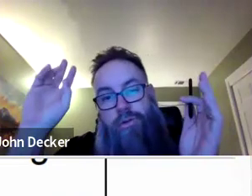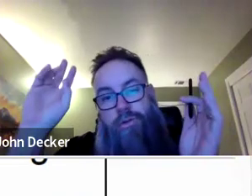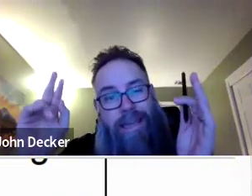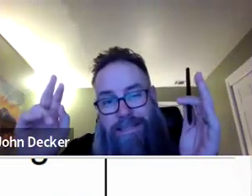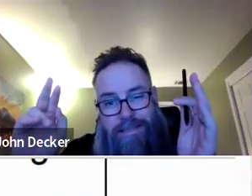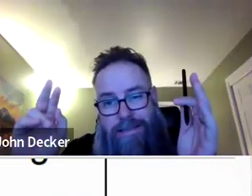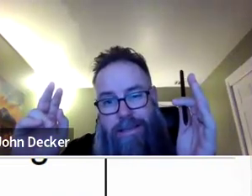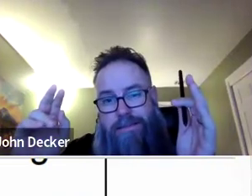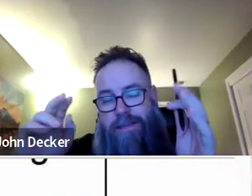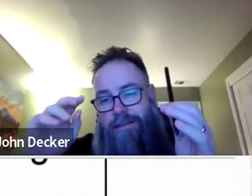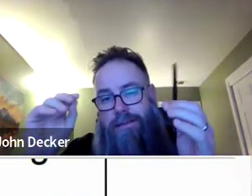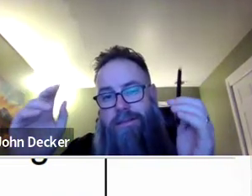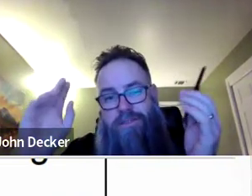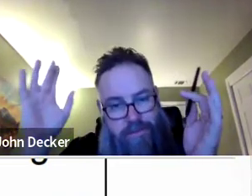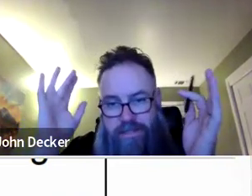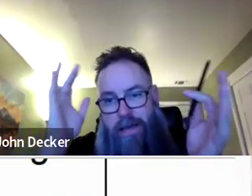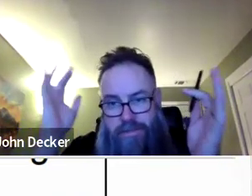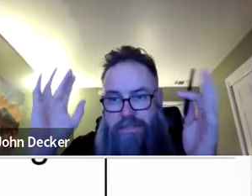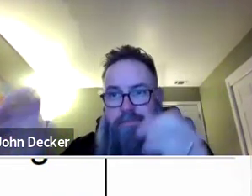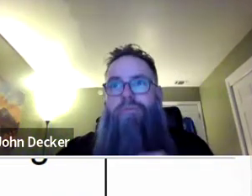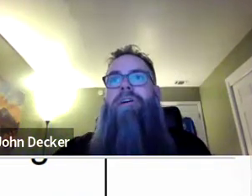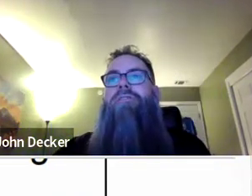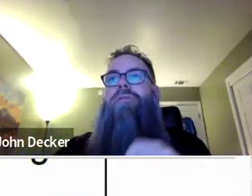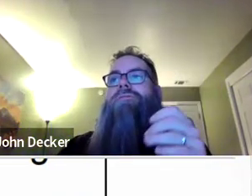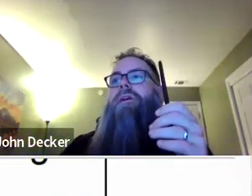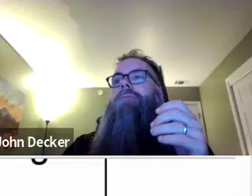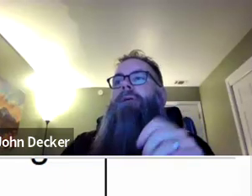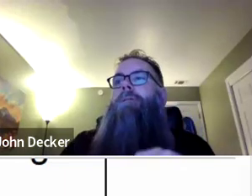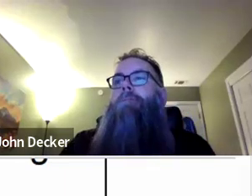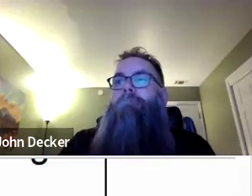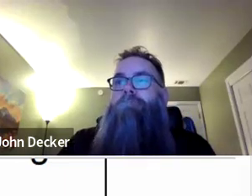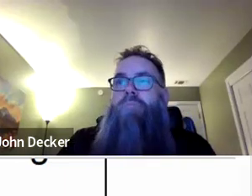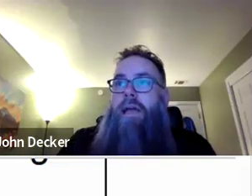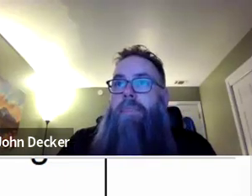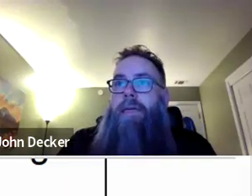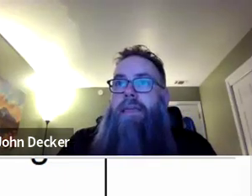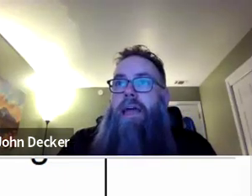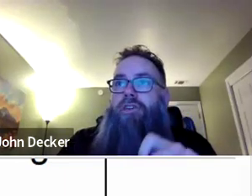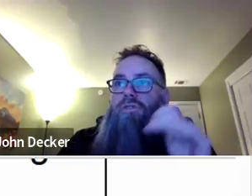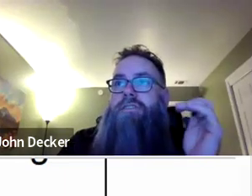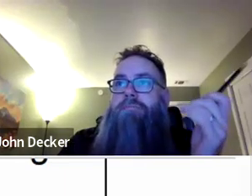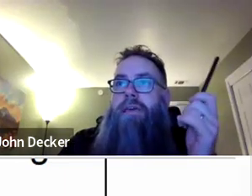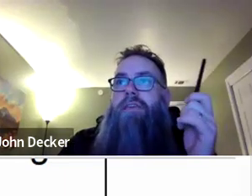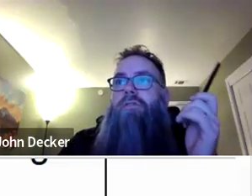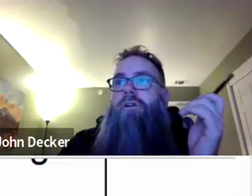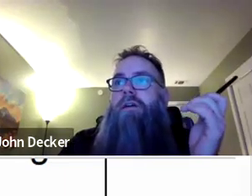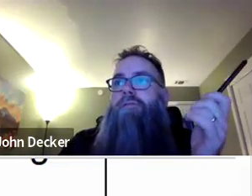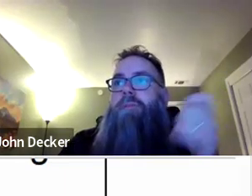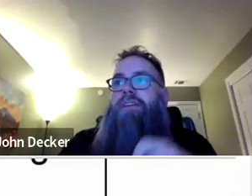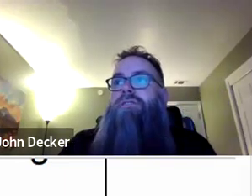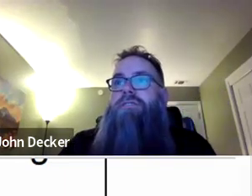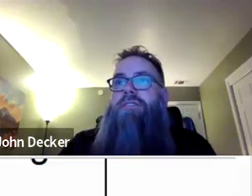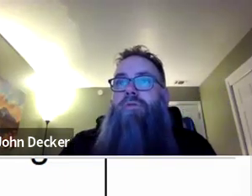create like a new case in the ServiceNow system provider directory. And then you'll submit